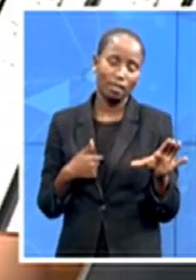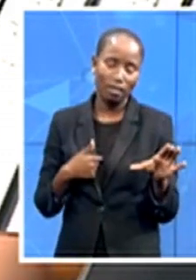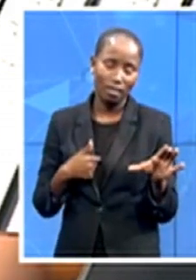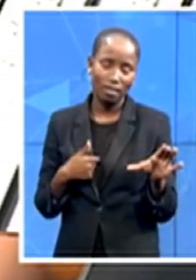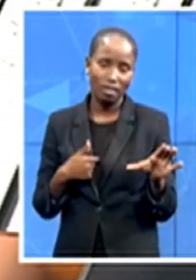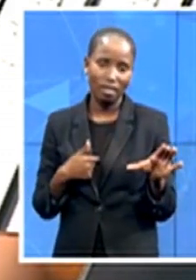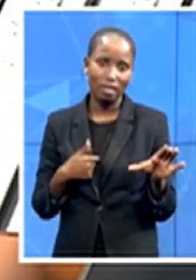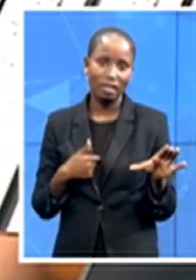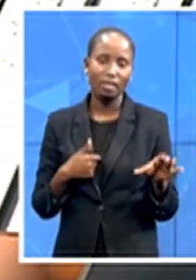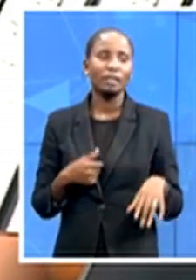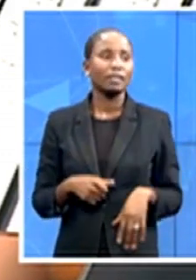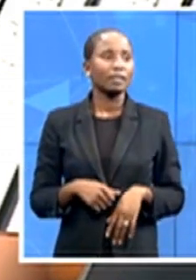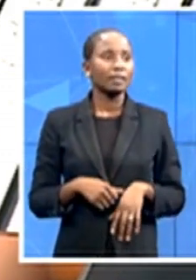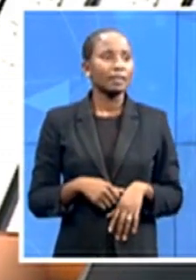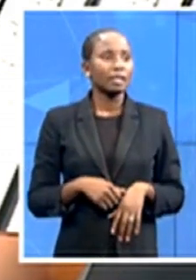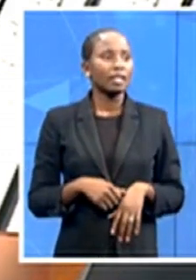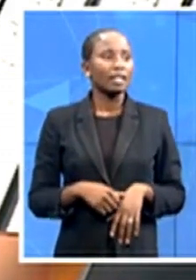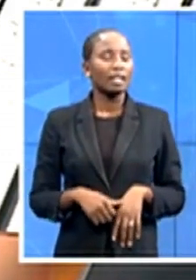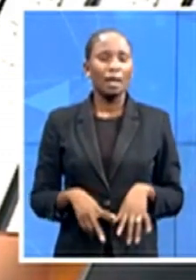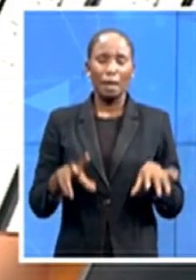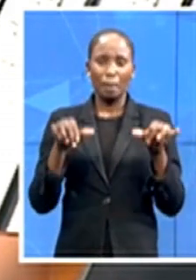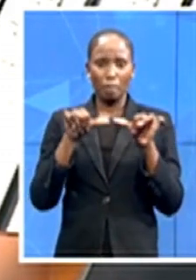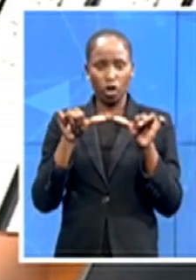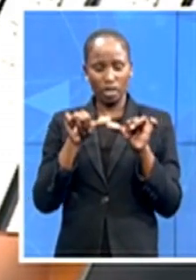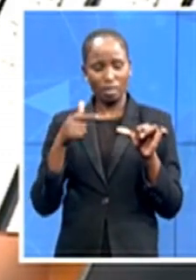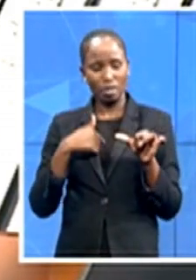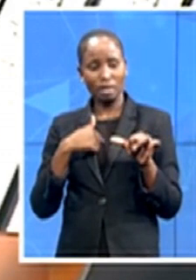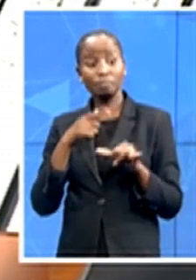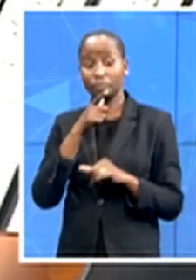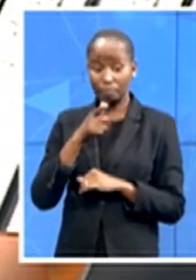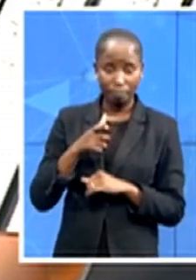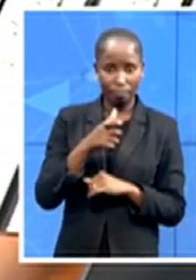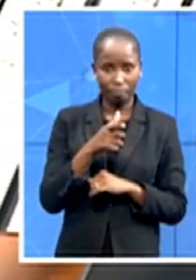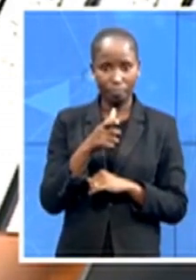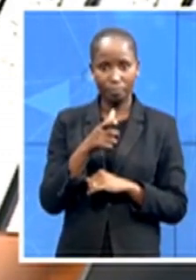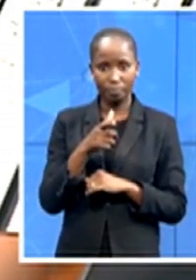message was conveyed to the then President.